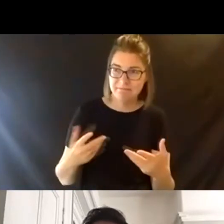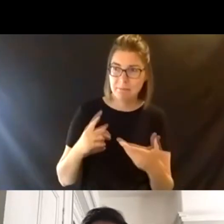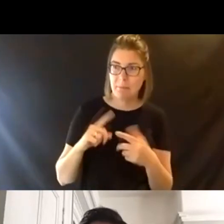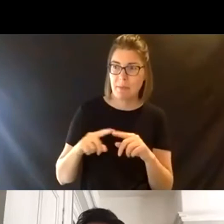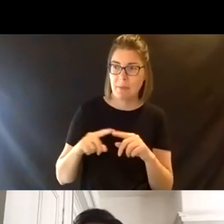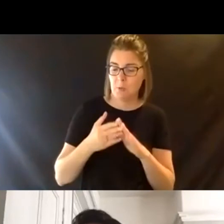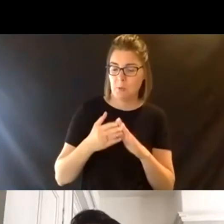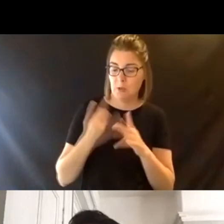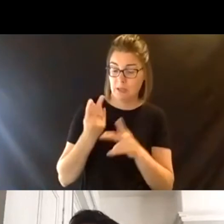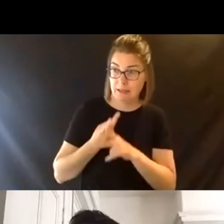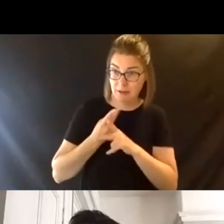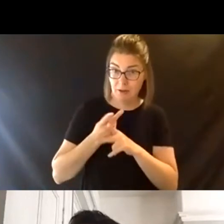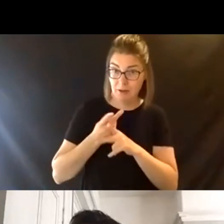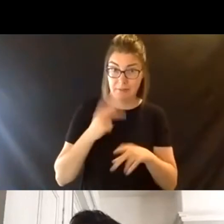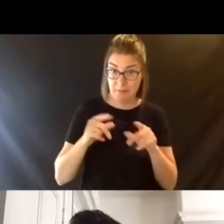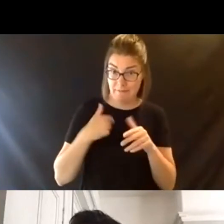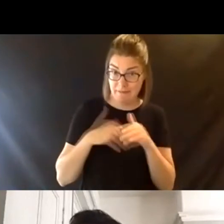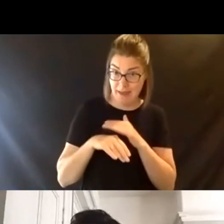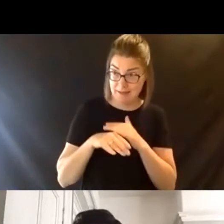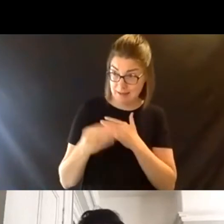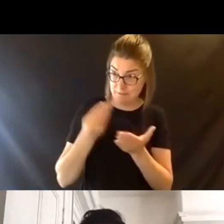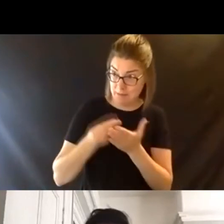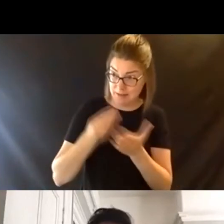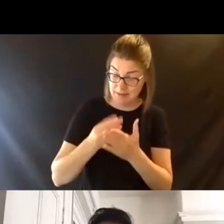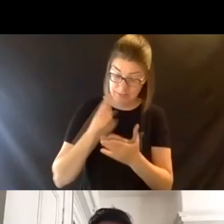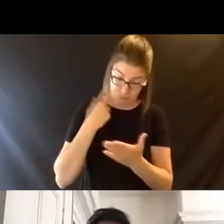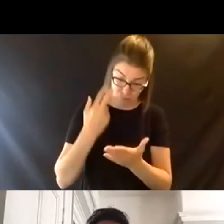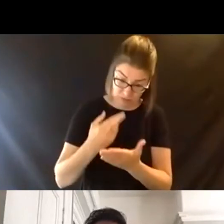that have access to the money, to the resources,